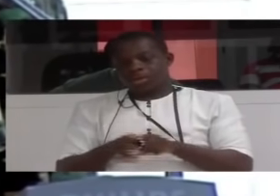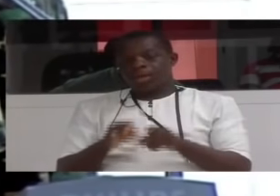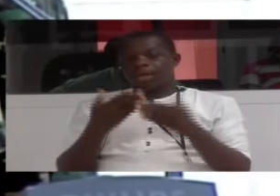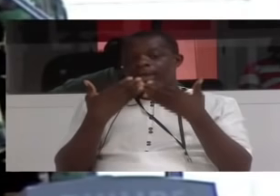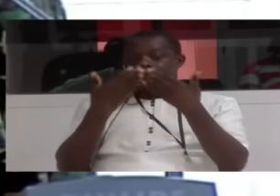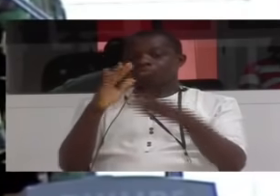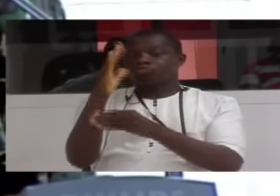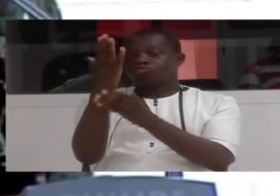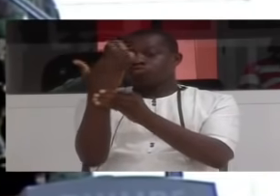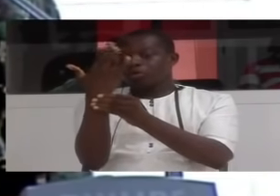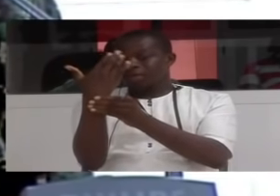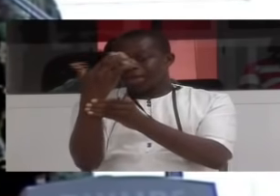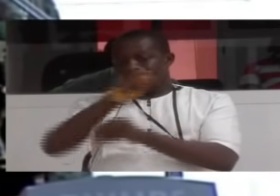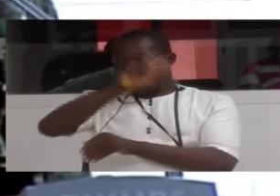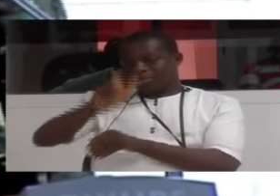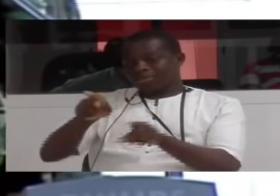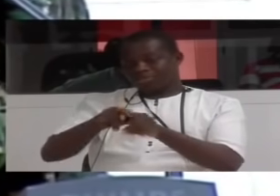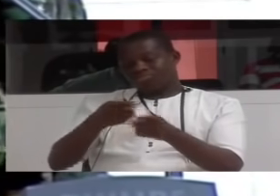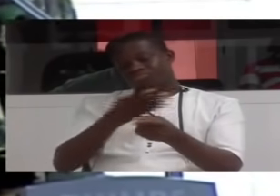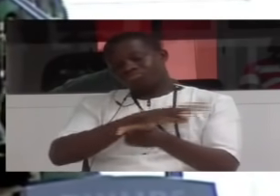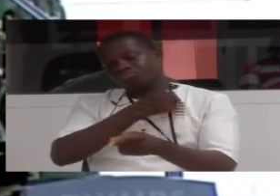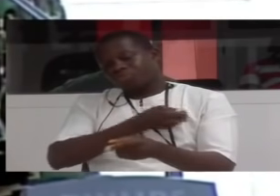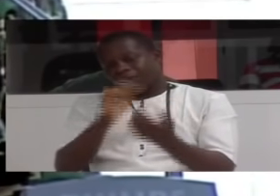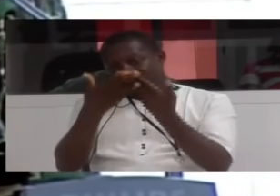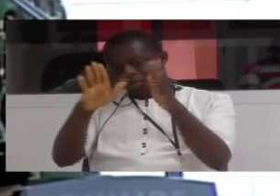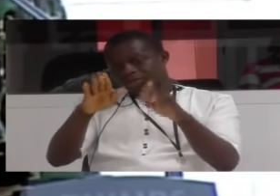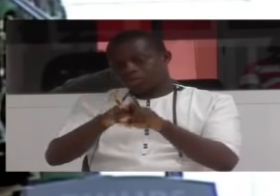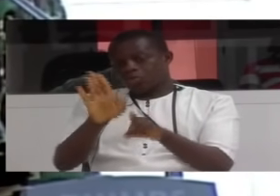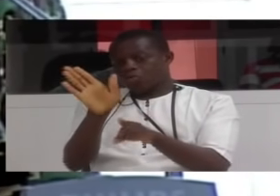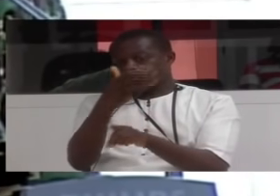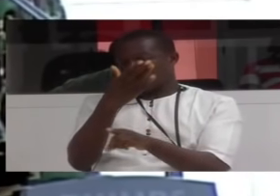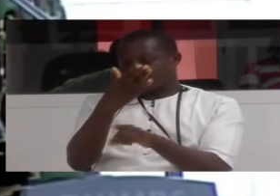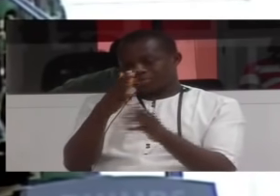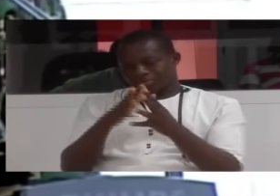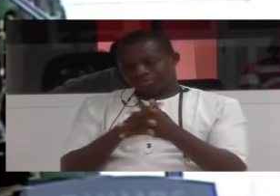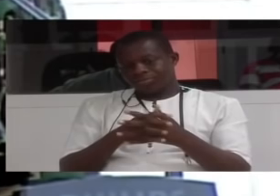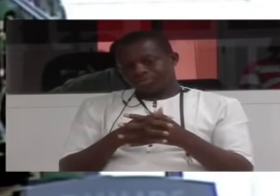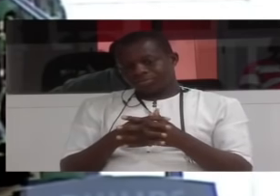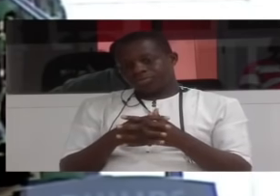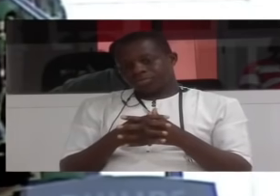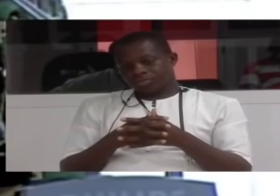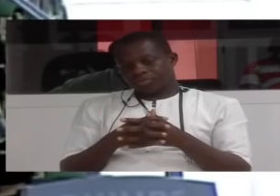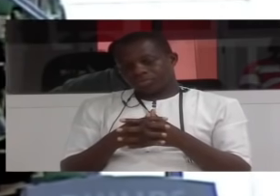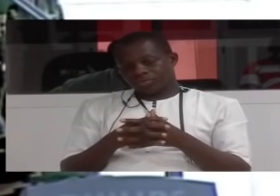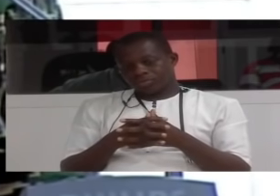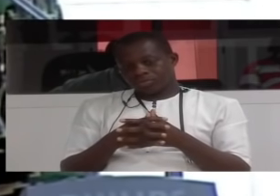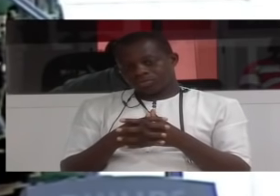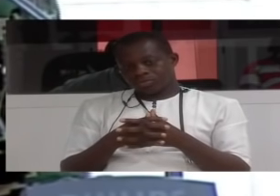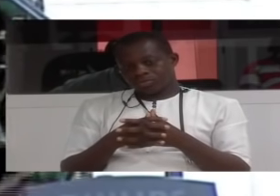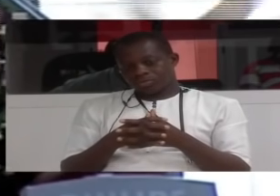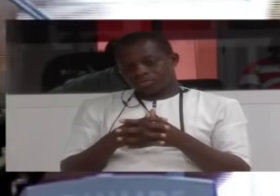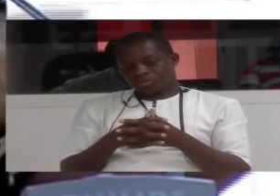omen nyanta adena waya adena apare da tatani. He said the doctor that has to attend to him has already done that and he has